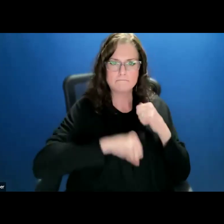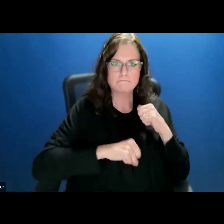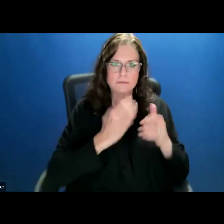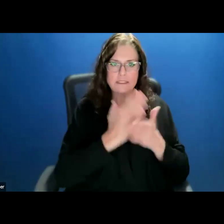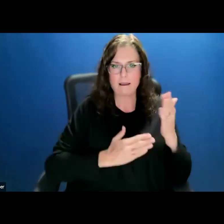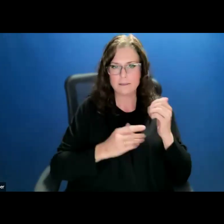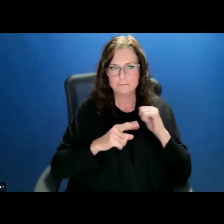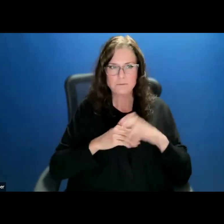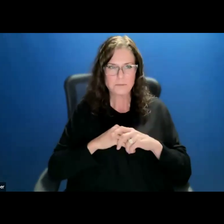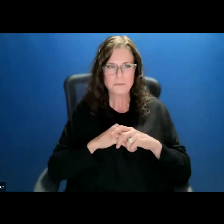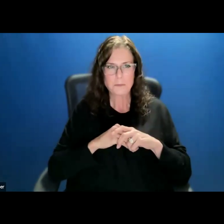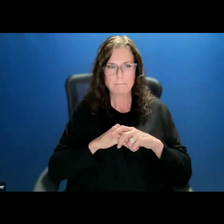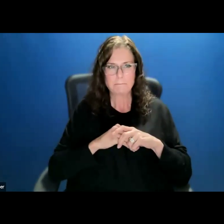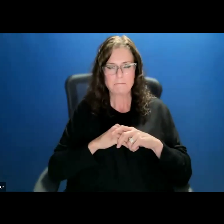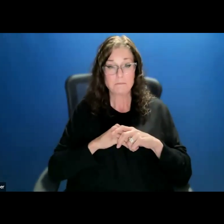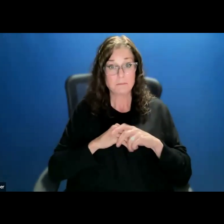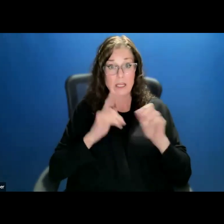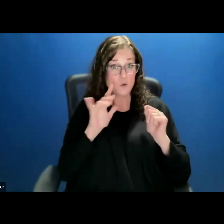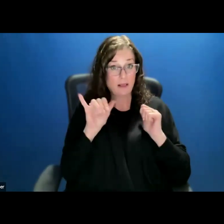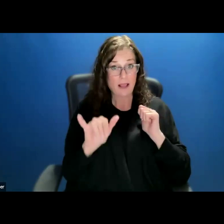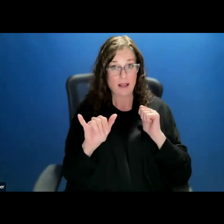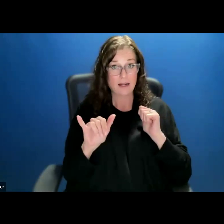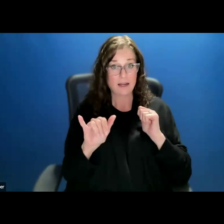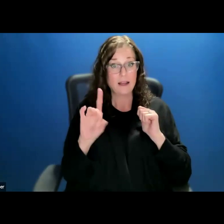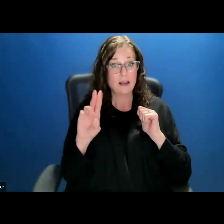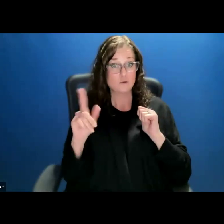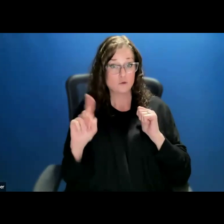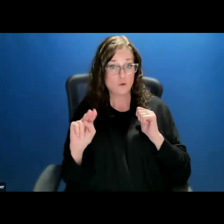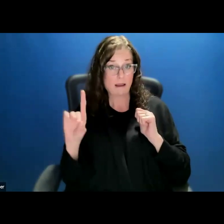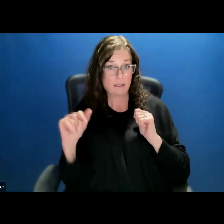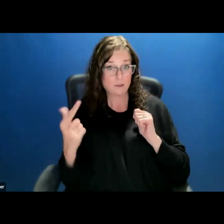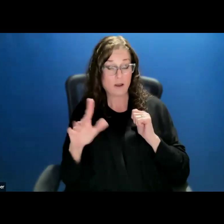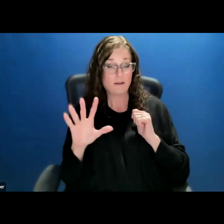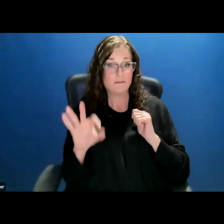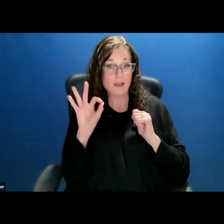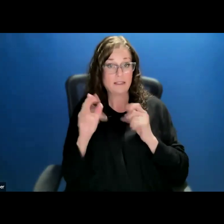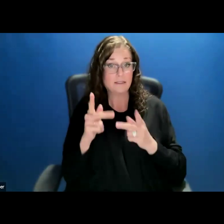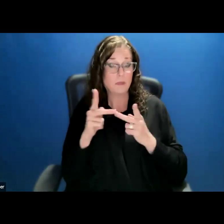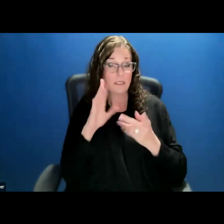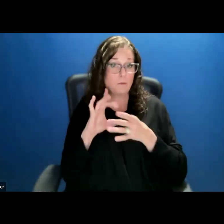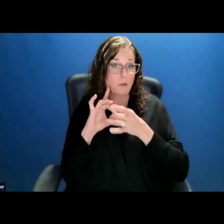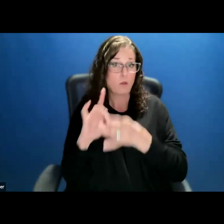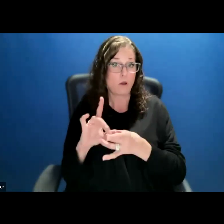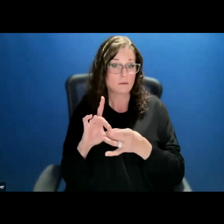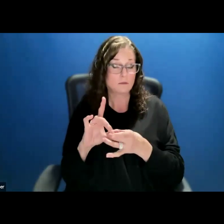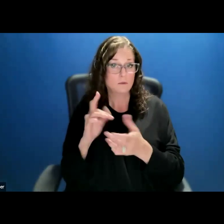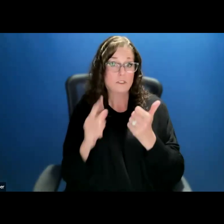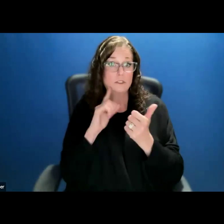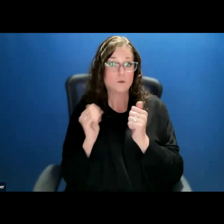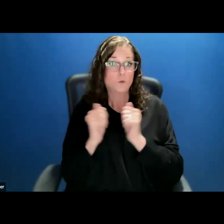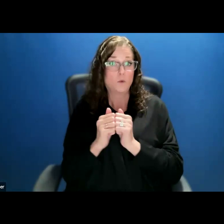Um, and in so doing, Dragon Dog winds up finding the place he belongs, which is